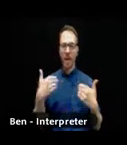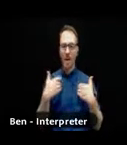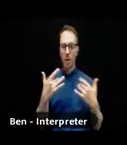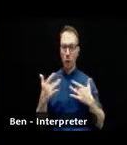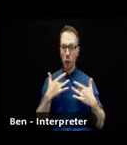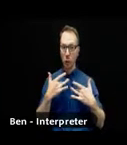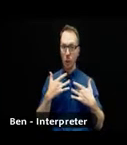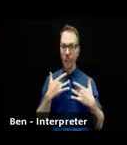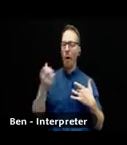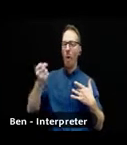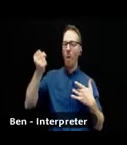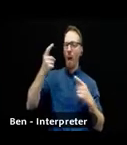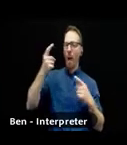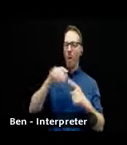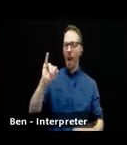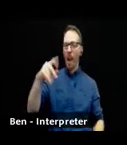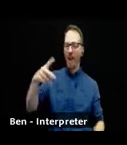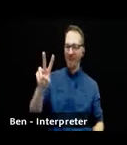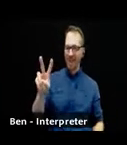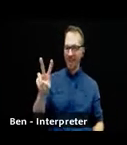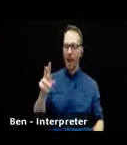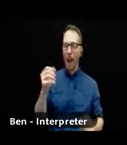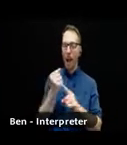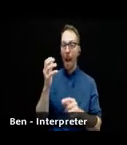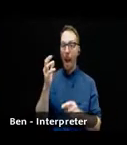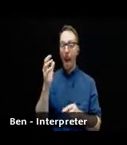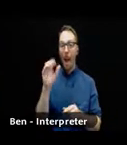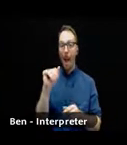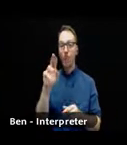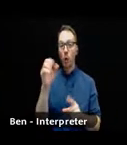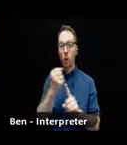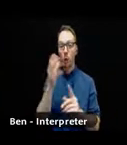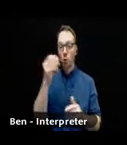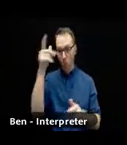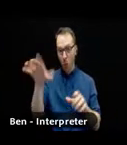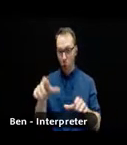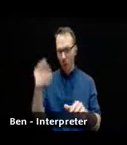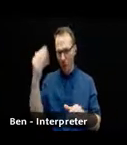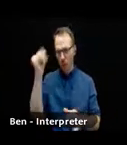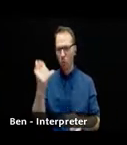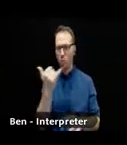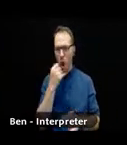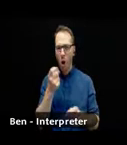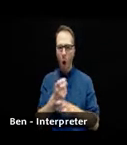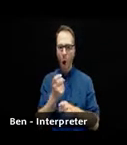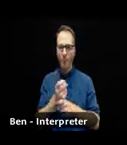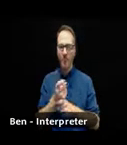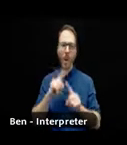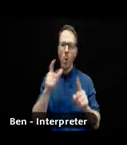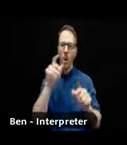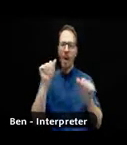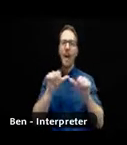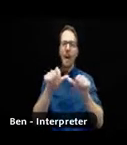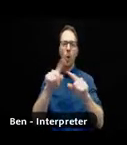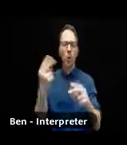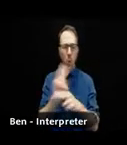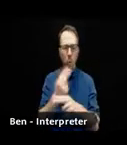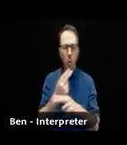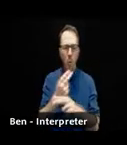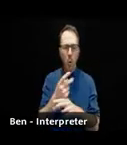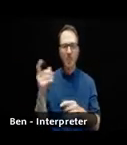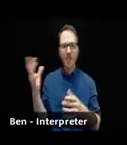reservations around IPV abusers who know what they are doing and they know it's wrong and harmful, but who continue to use coercive control